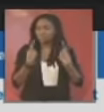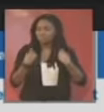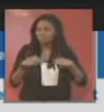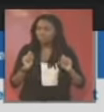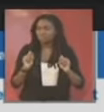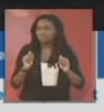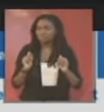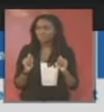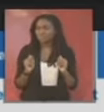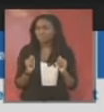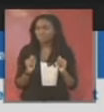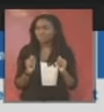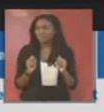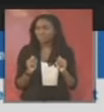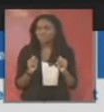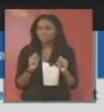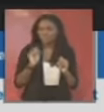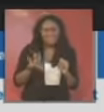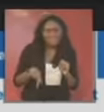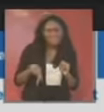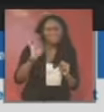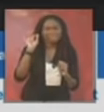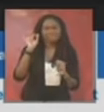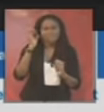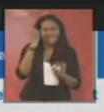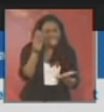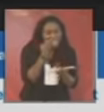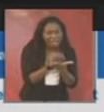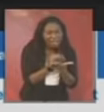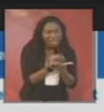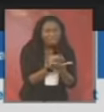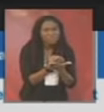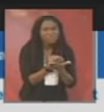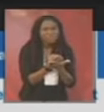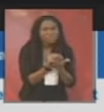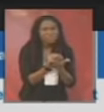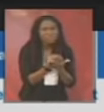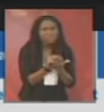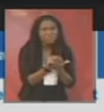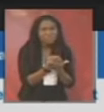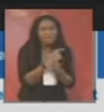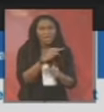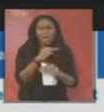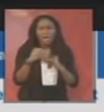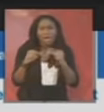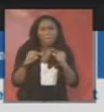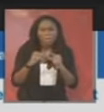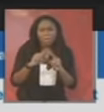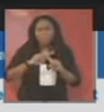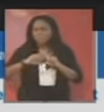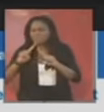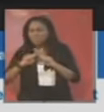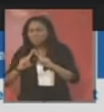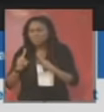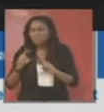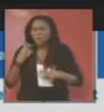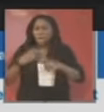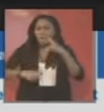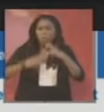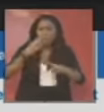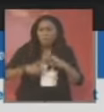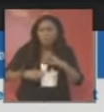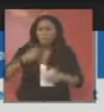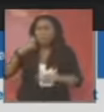the evidence related to pressing problems, health problems that the ministry may have, and of course we are available